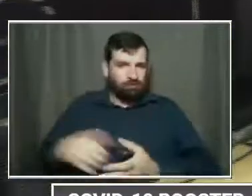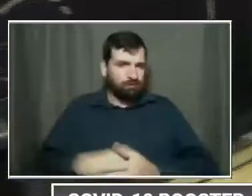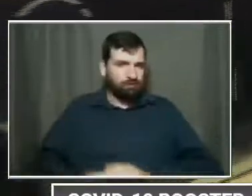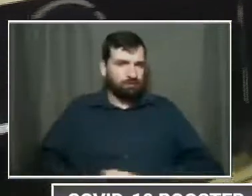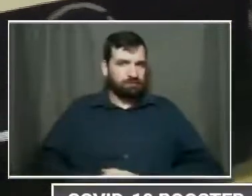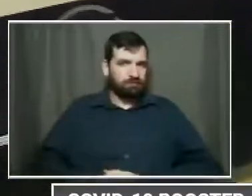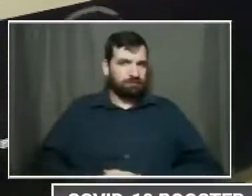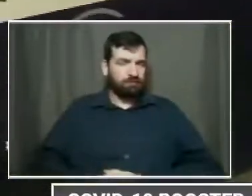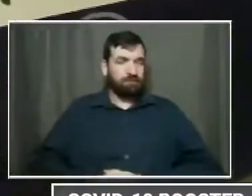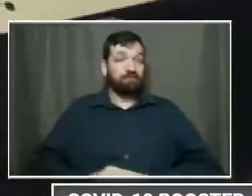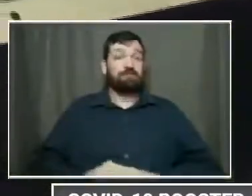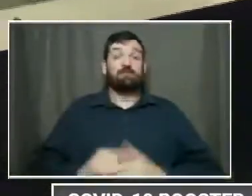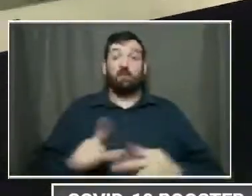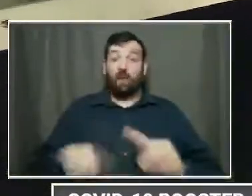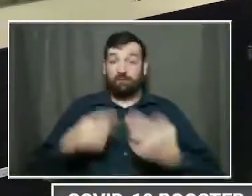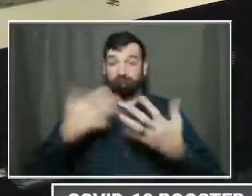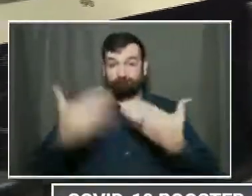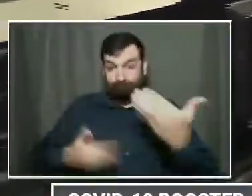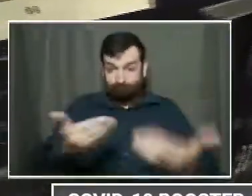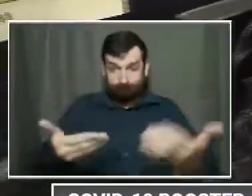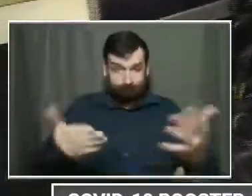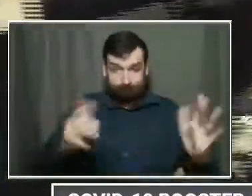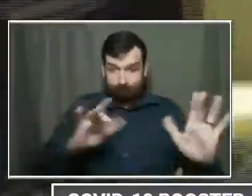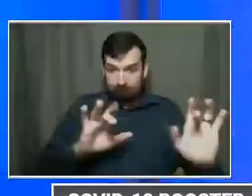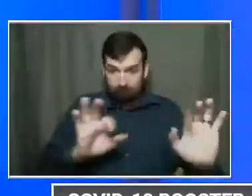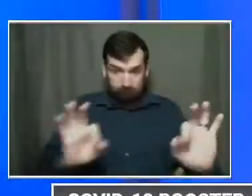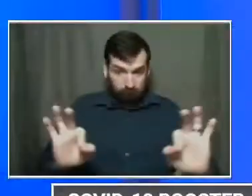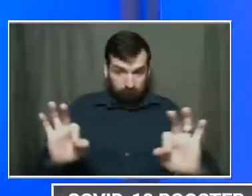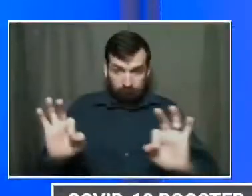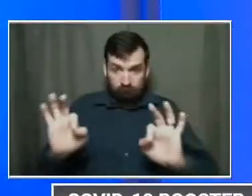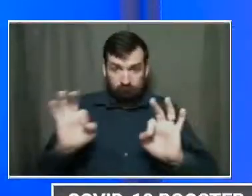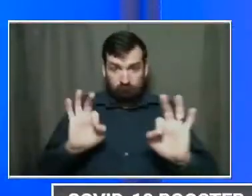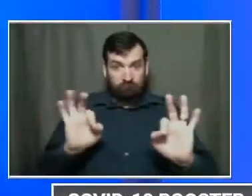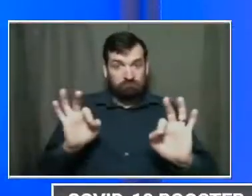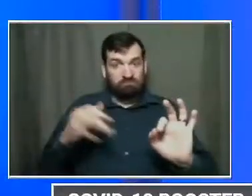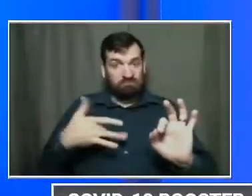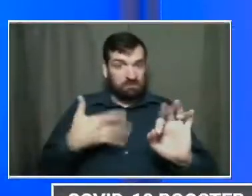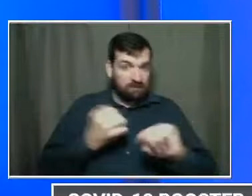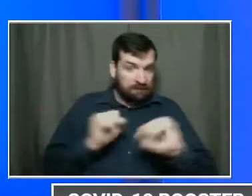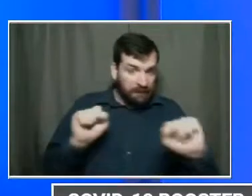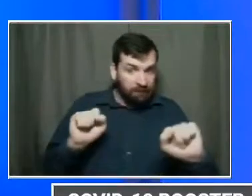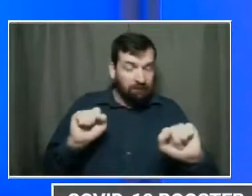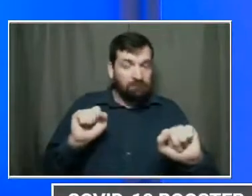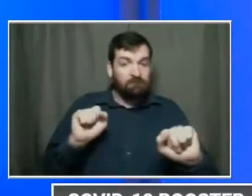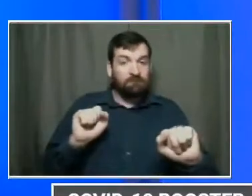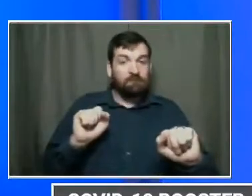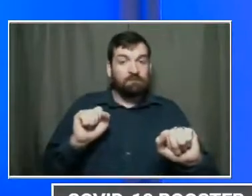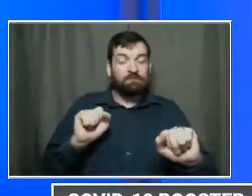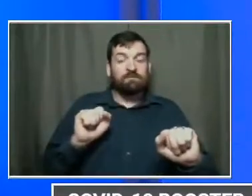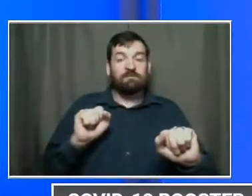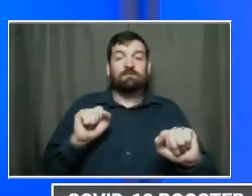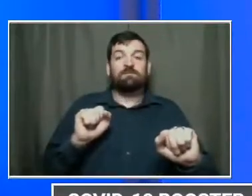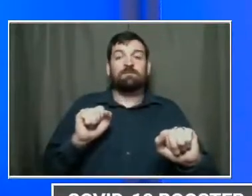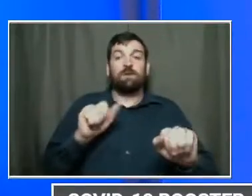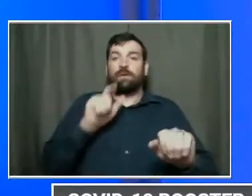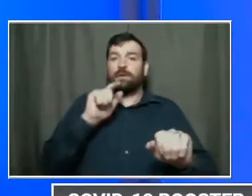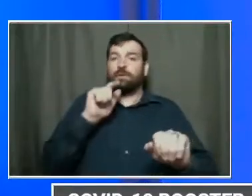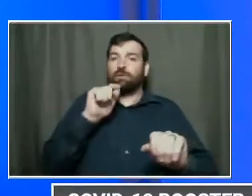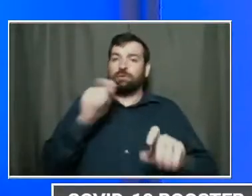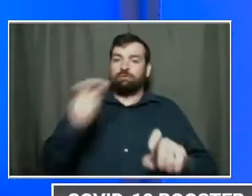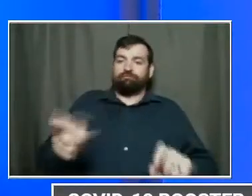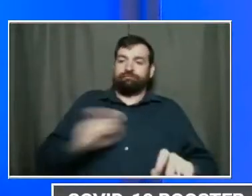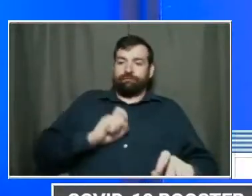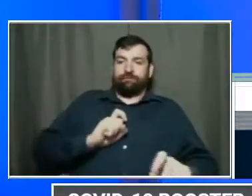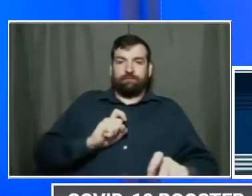that gets going and we feel everything is safe, we bring the recipient back, and I'll prepare the